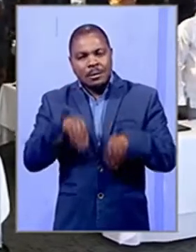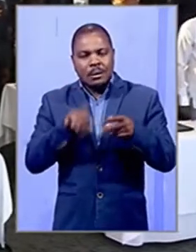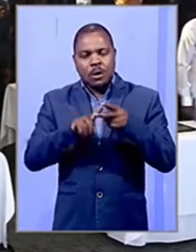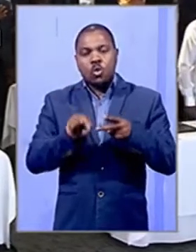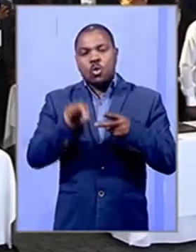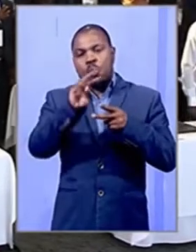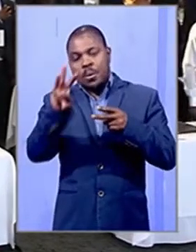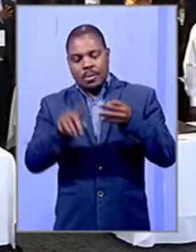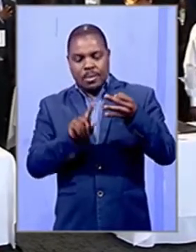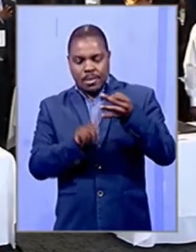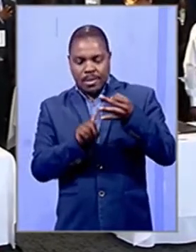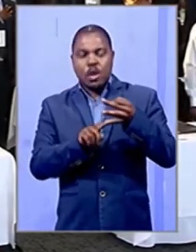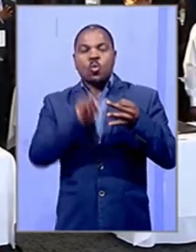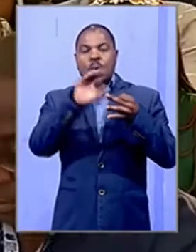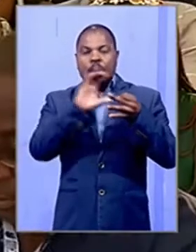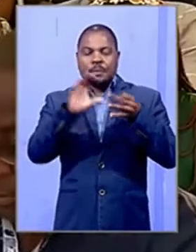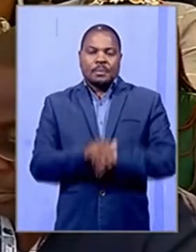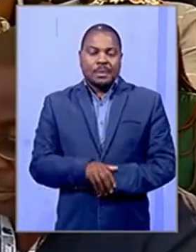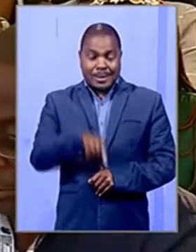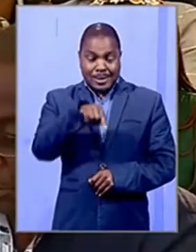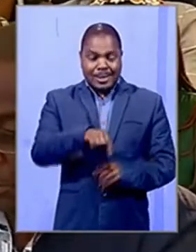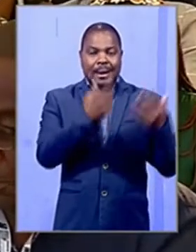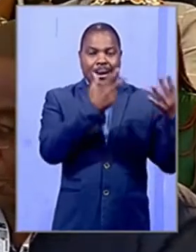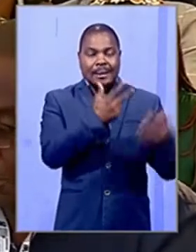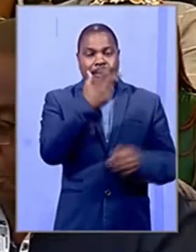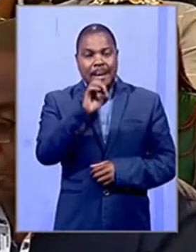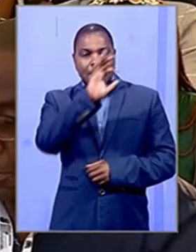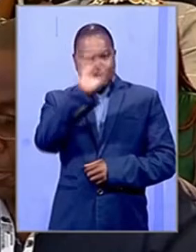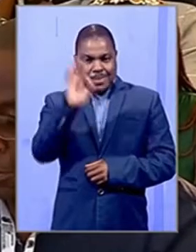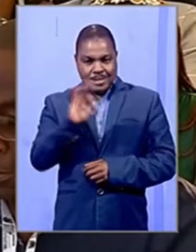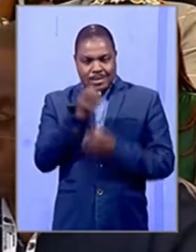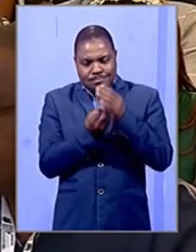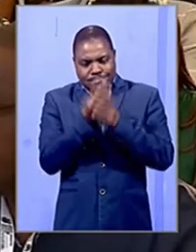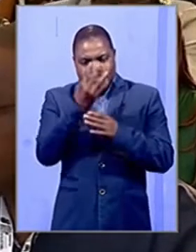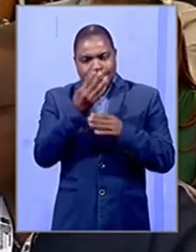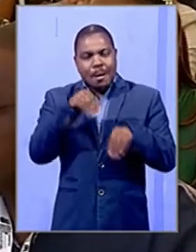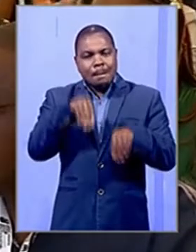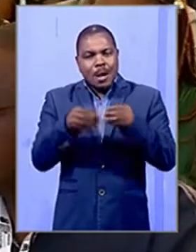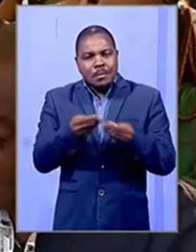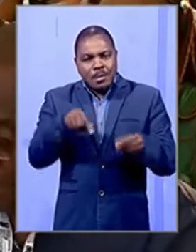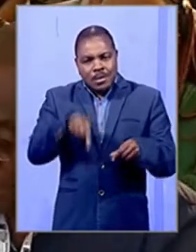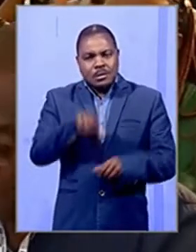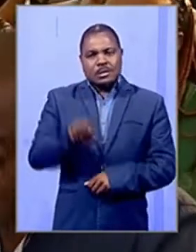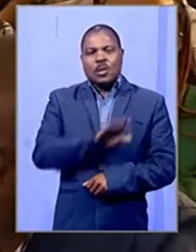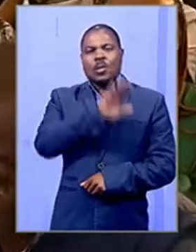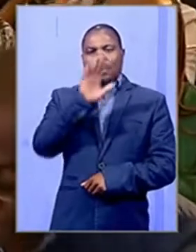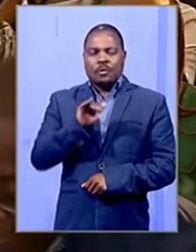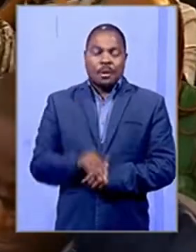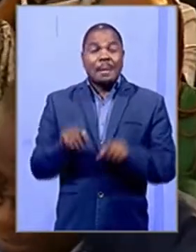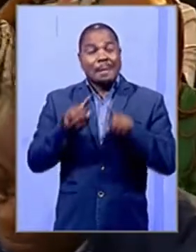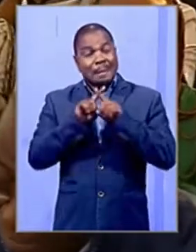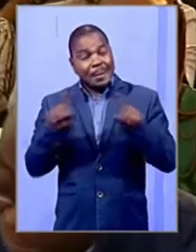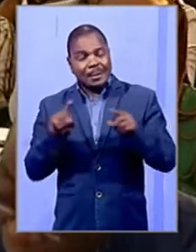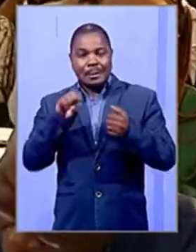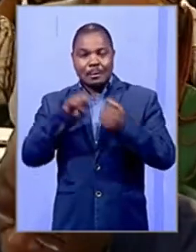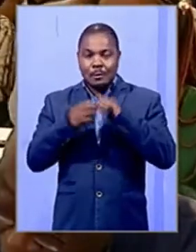Cape. Profense e na le diperesente tše 80 tša diepša tšeo di tšweletšwago ka Afrika Borwa ka kakaretšo. Efela ka lebaka la tlhokego